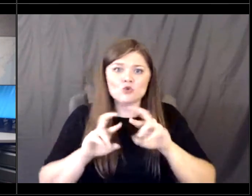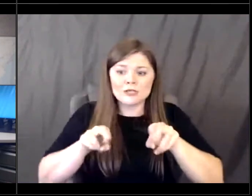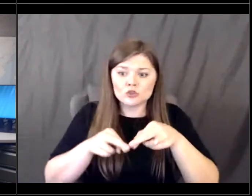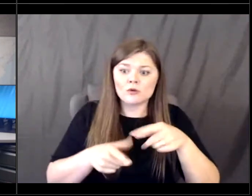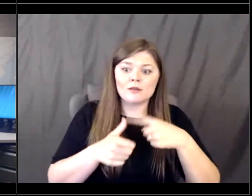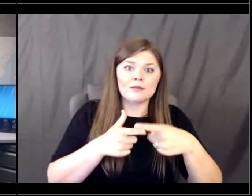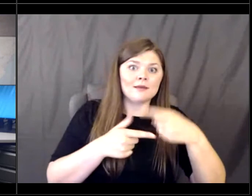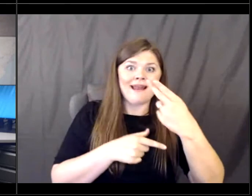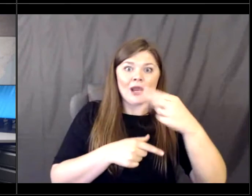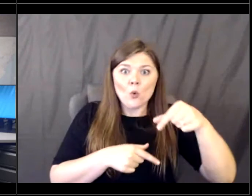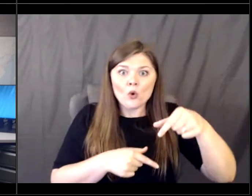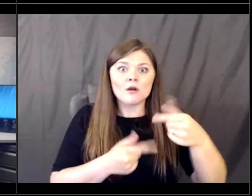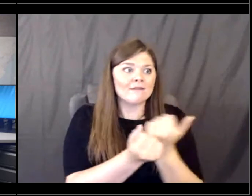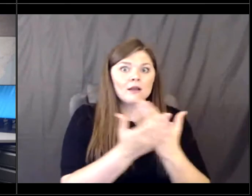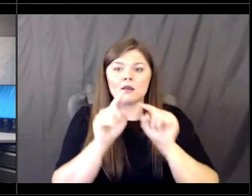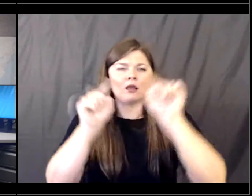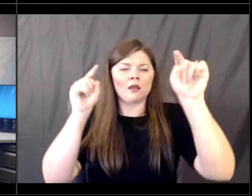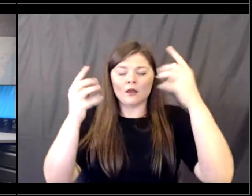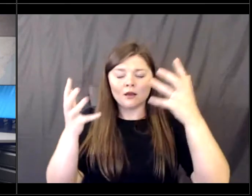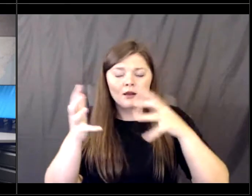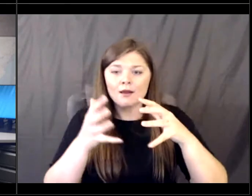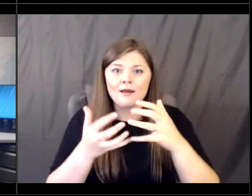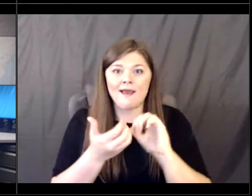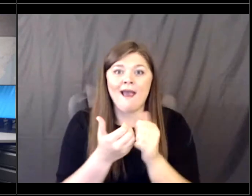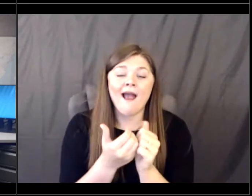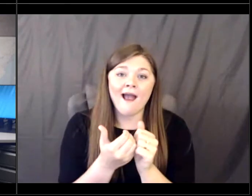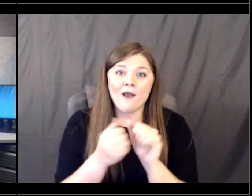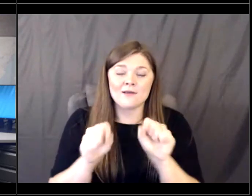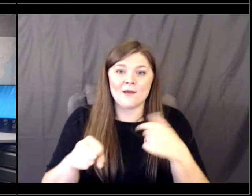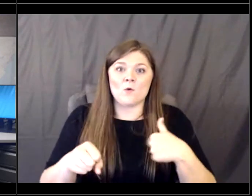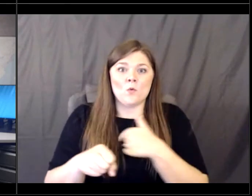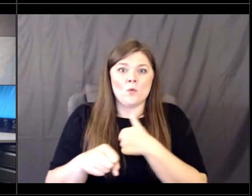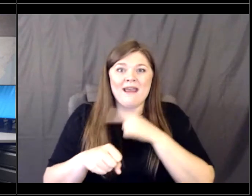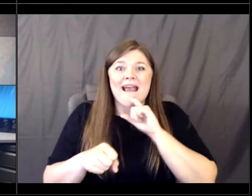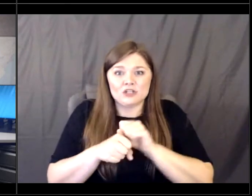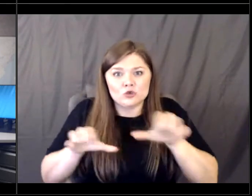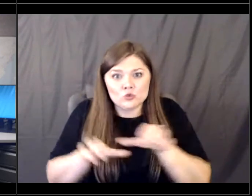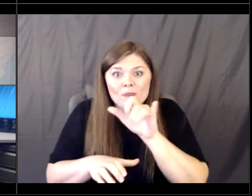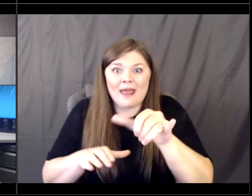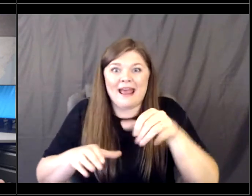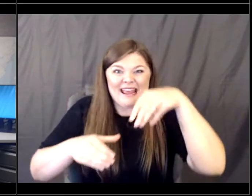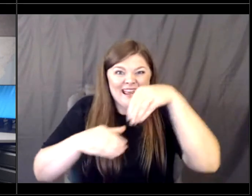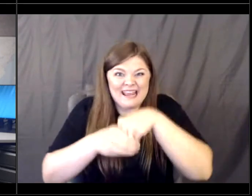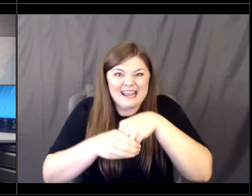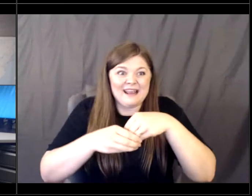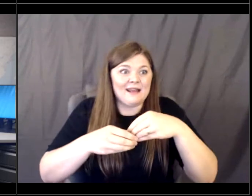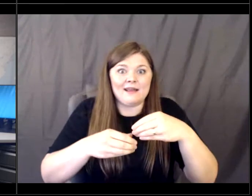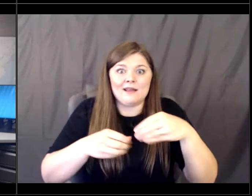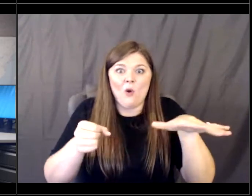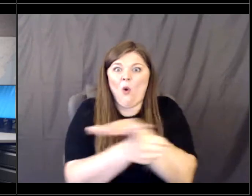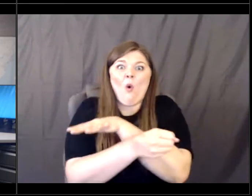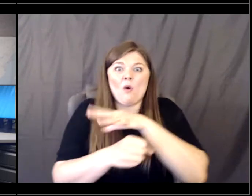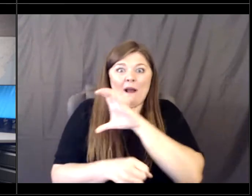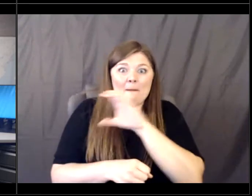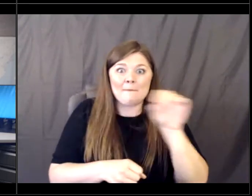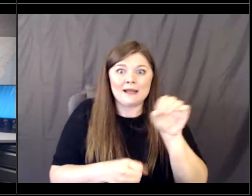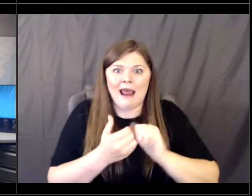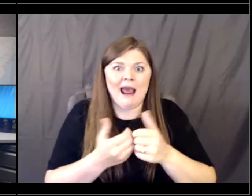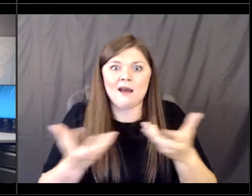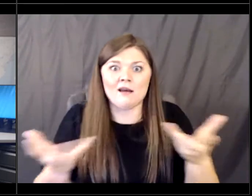And so how do you actually tackle this from like an infrastructure standpoint? Like that's its own issue, like creating